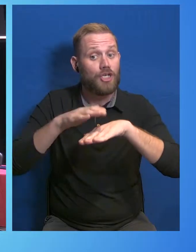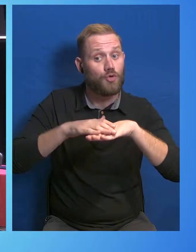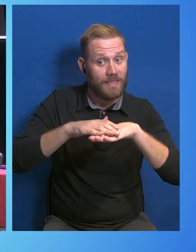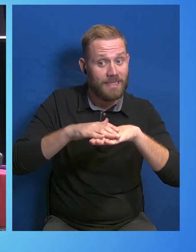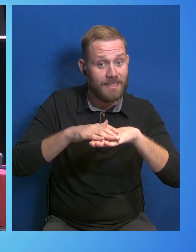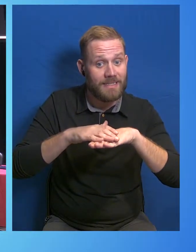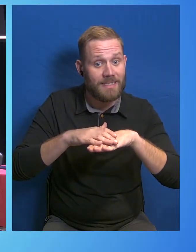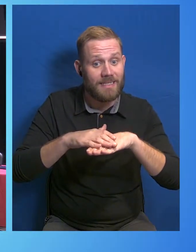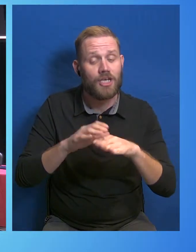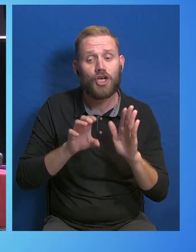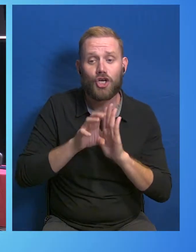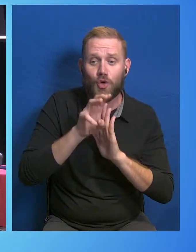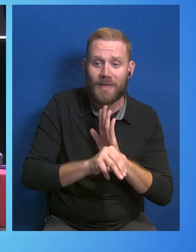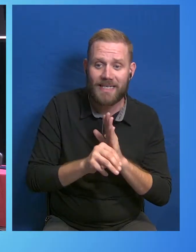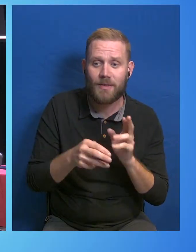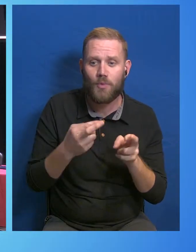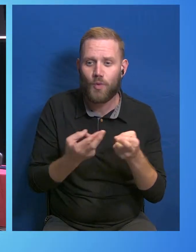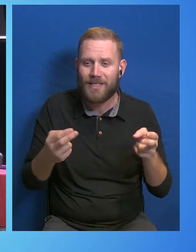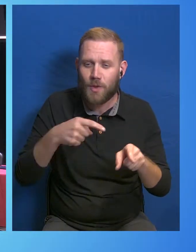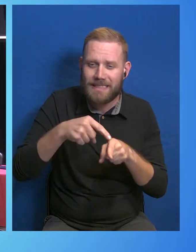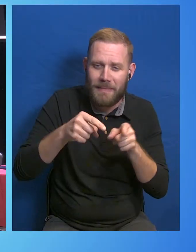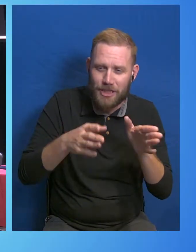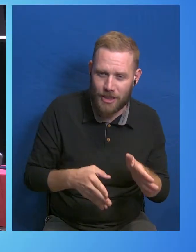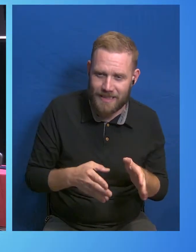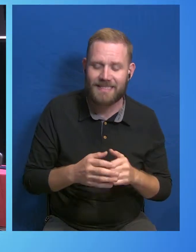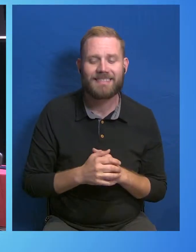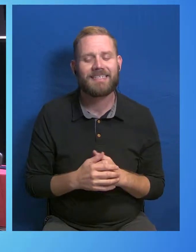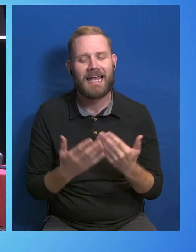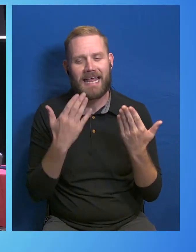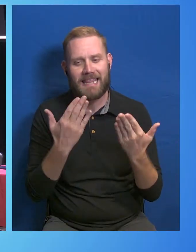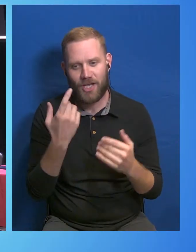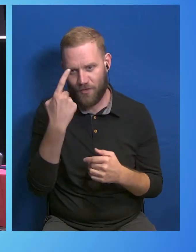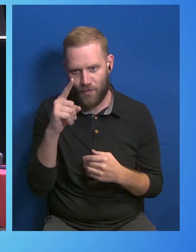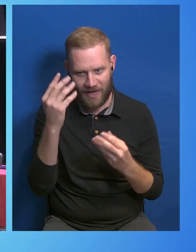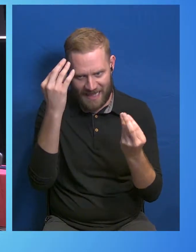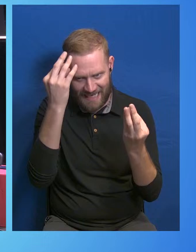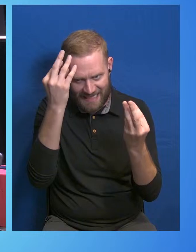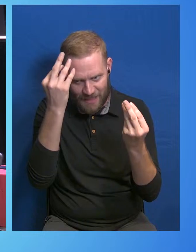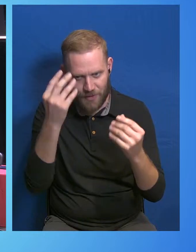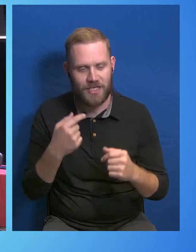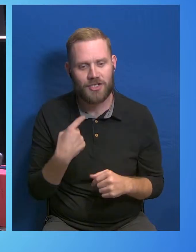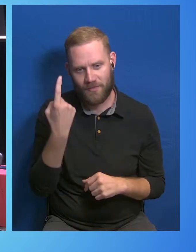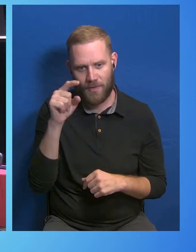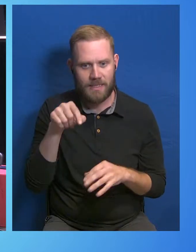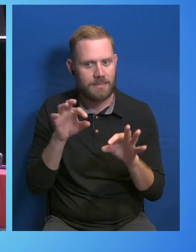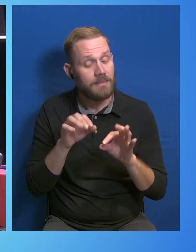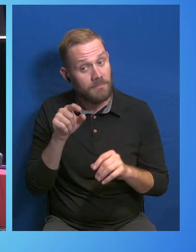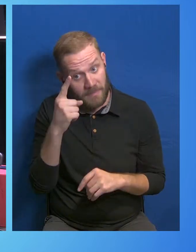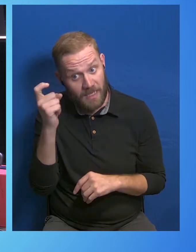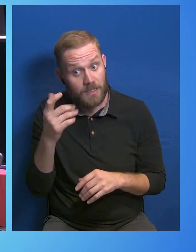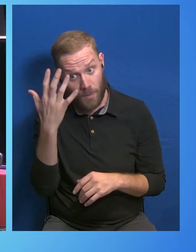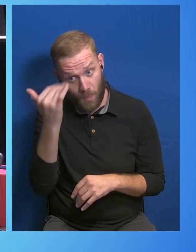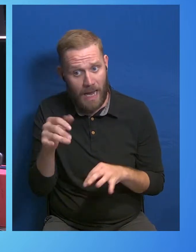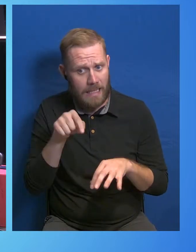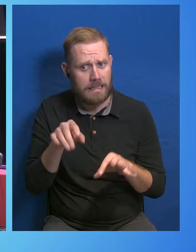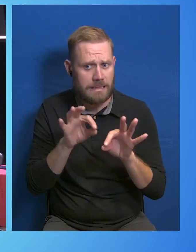number of curriculum resource specialists. Thank you for considering this as an important issue."